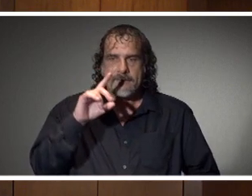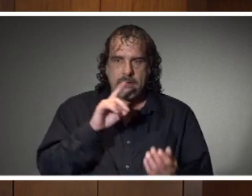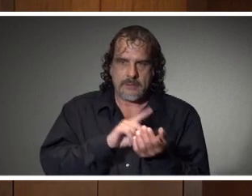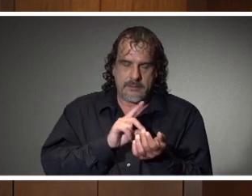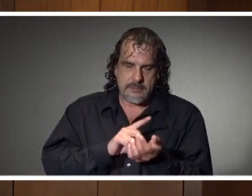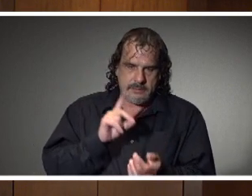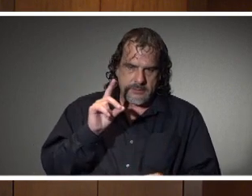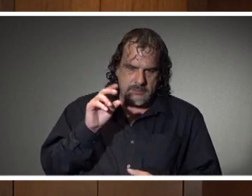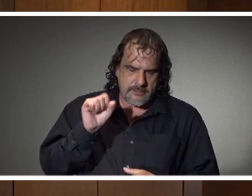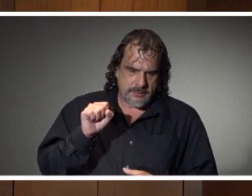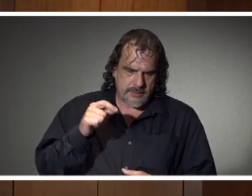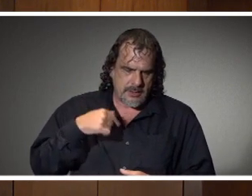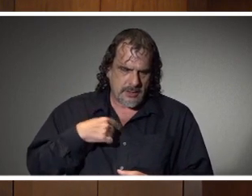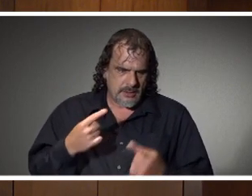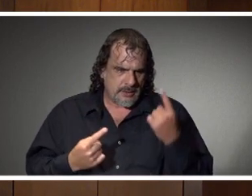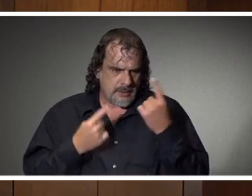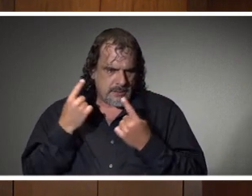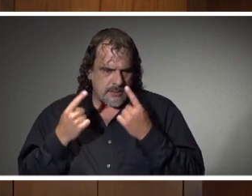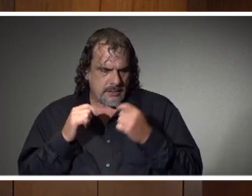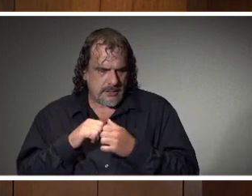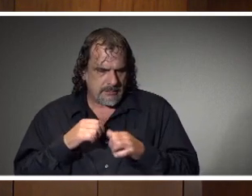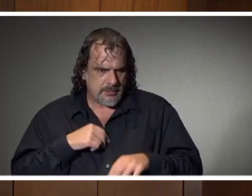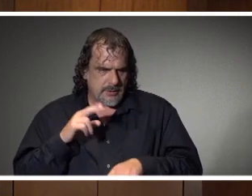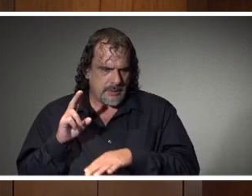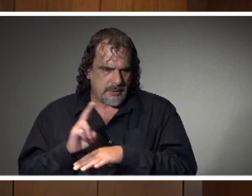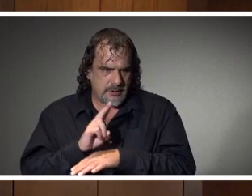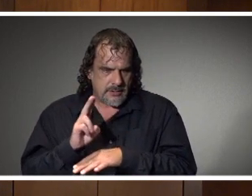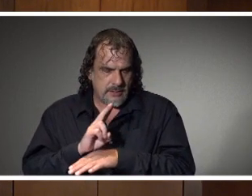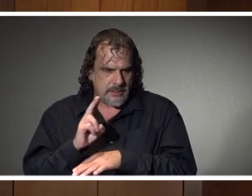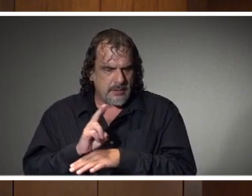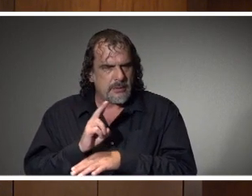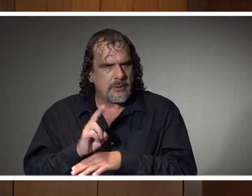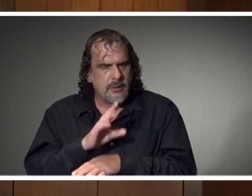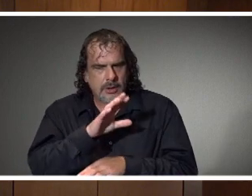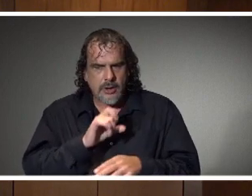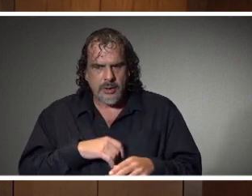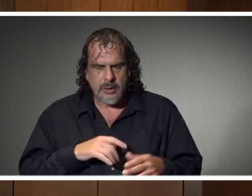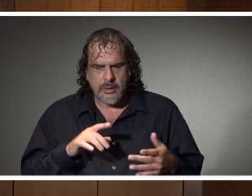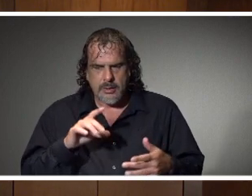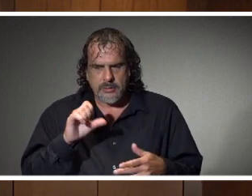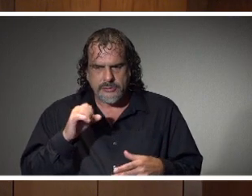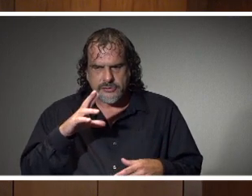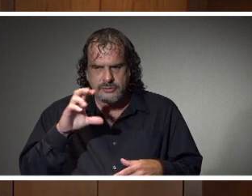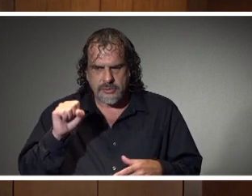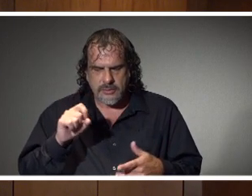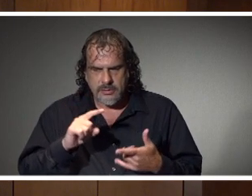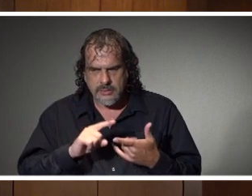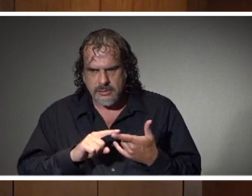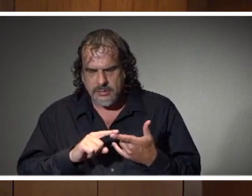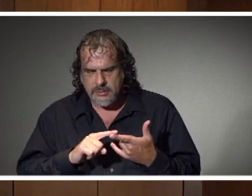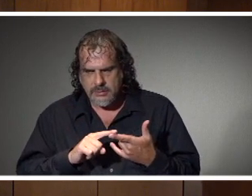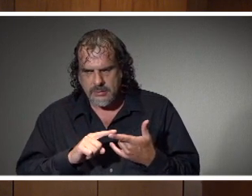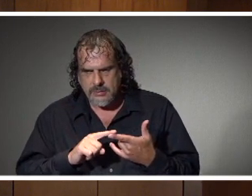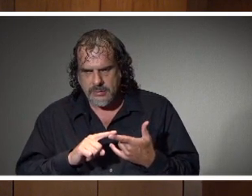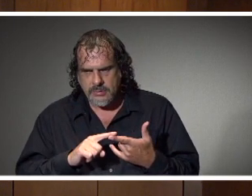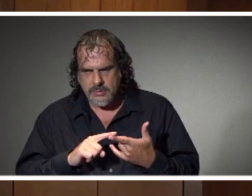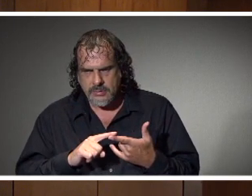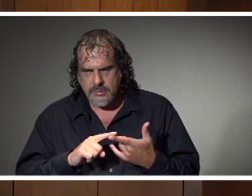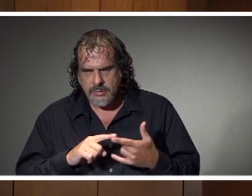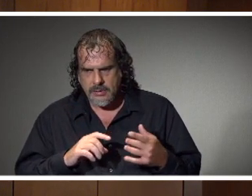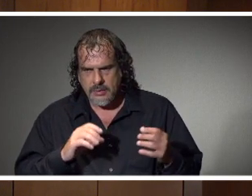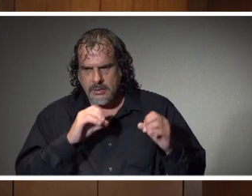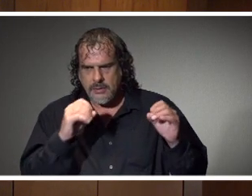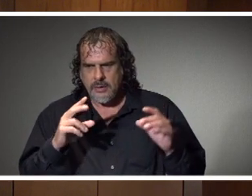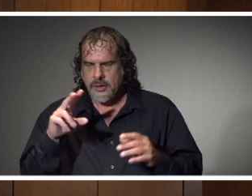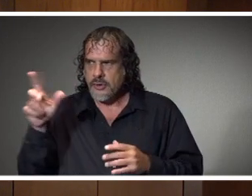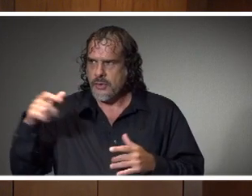Dobbs. I'm wondering, Dr. Dobbs, I've been using my stories for a while, the number you gave about having 200 contact